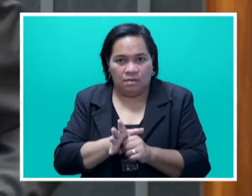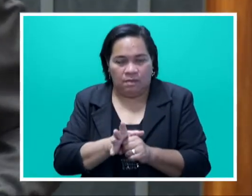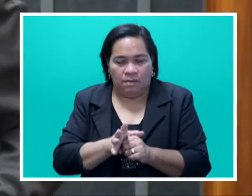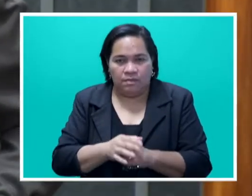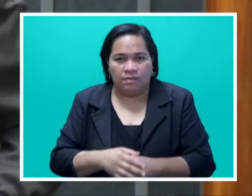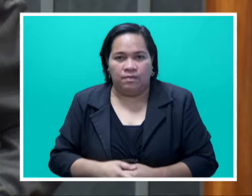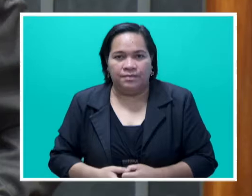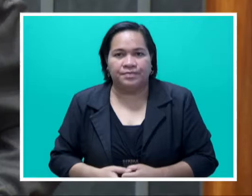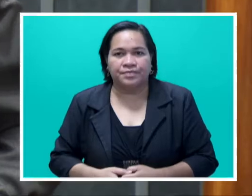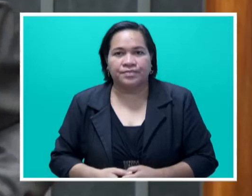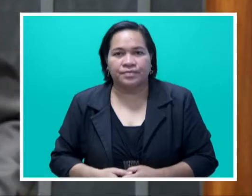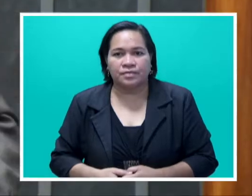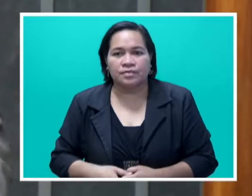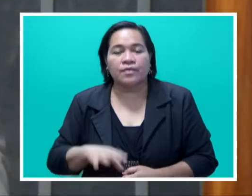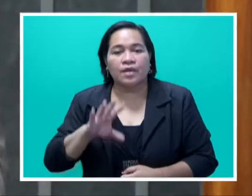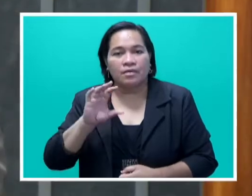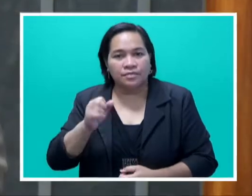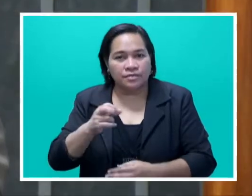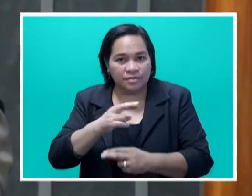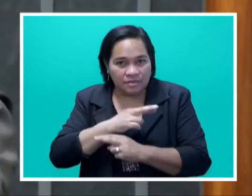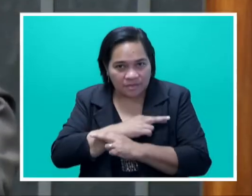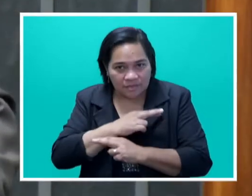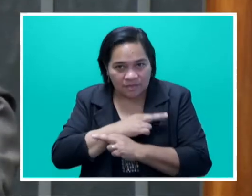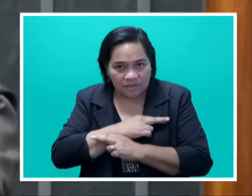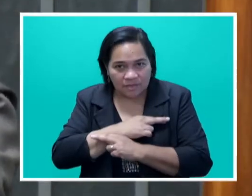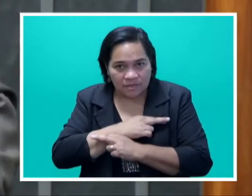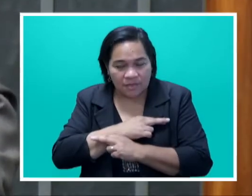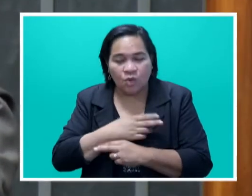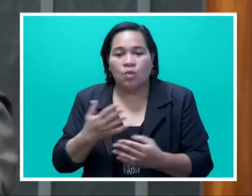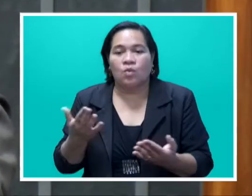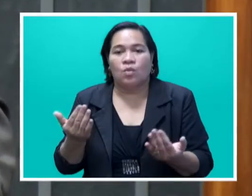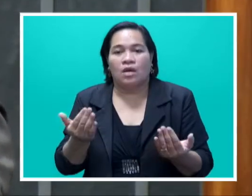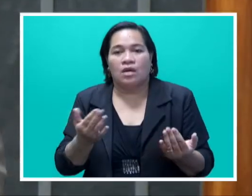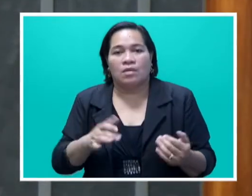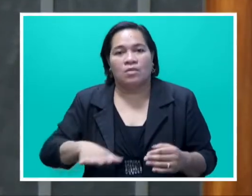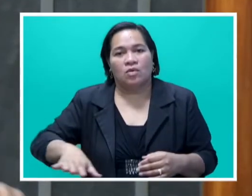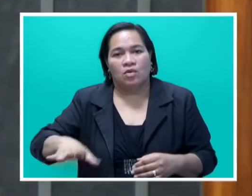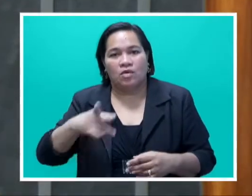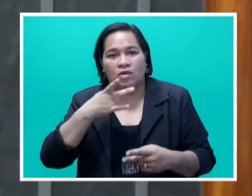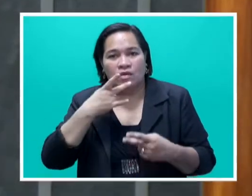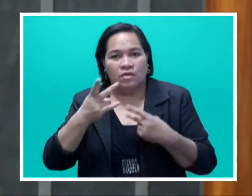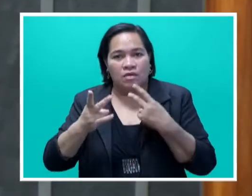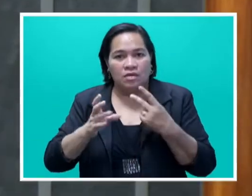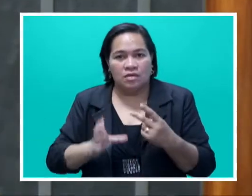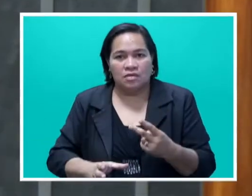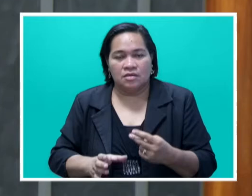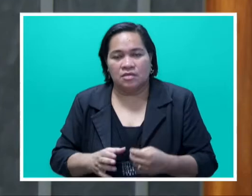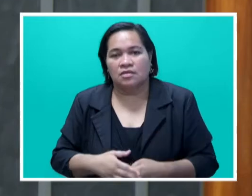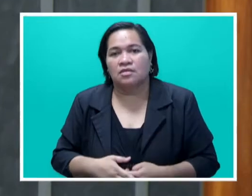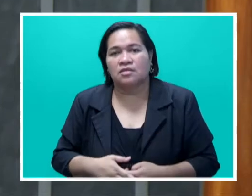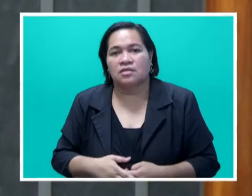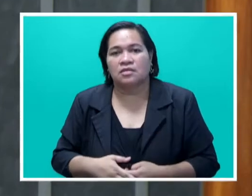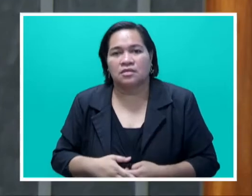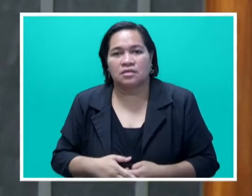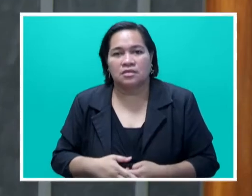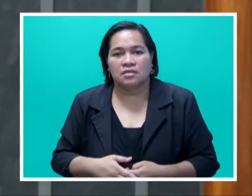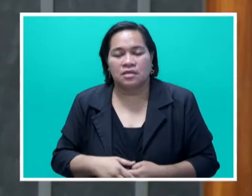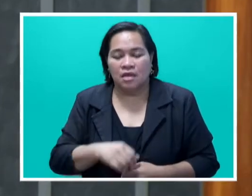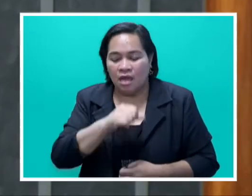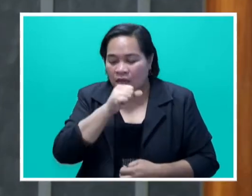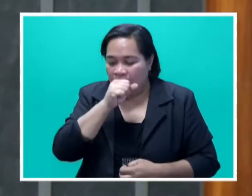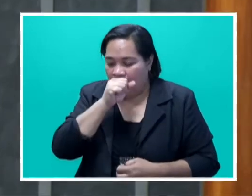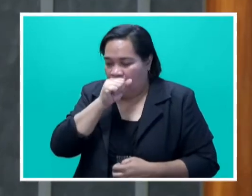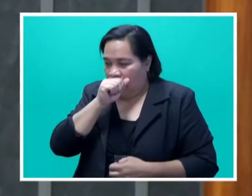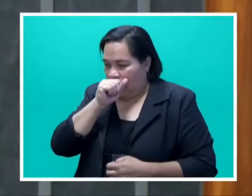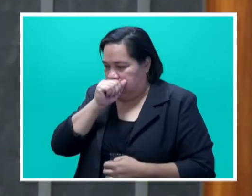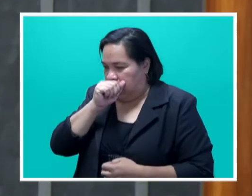show respect for brand Fiji and welcome visitors and always value them for their contribution to our economy.